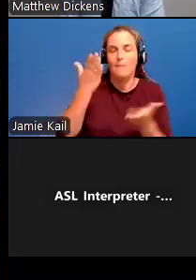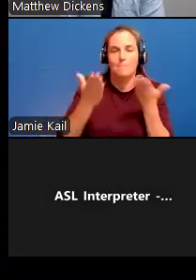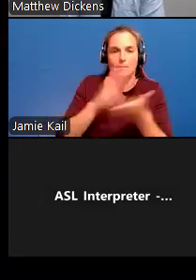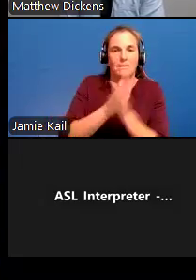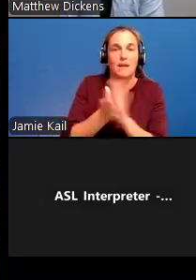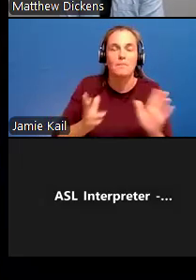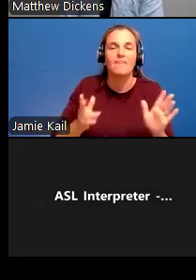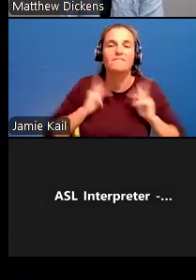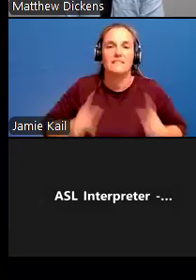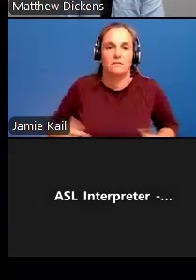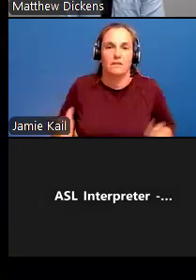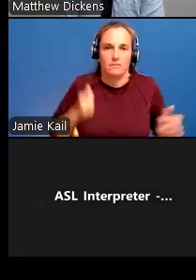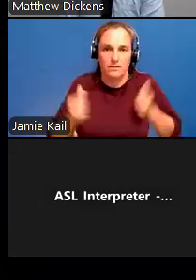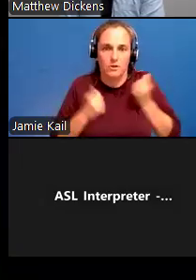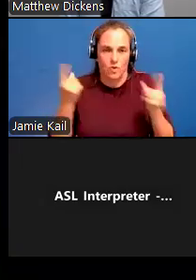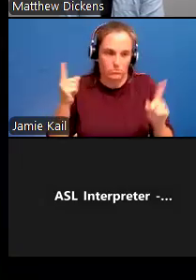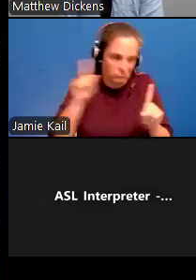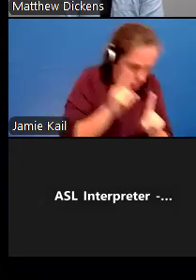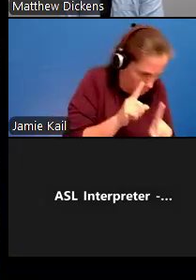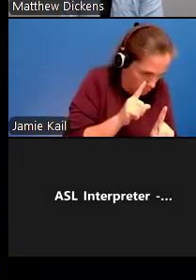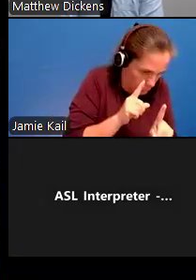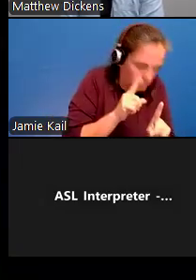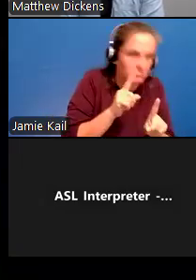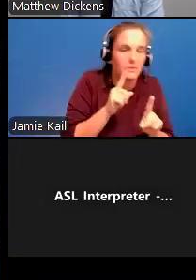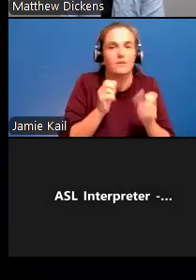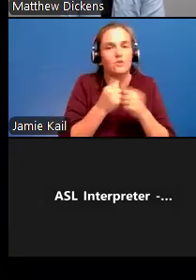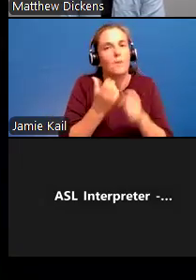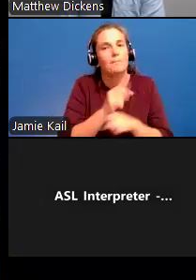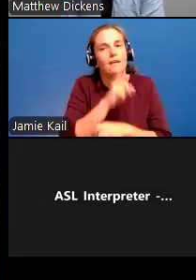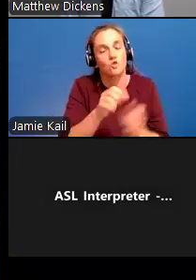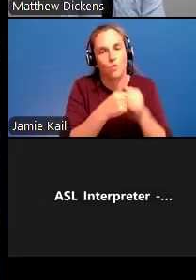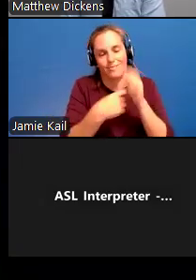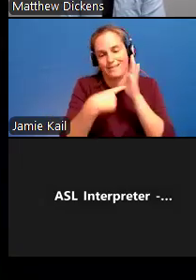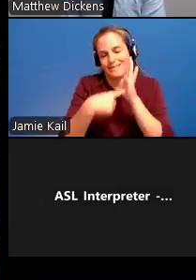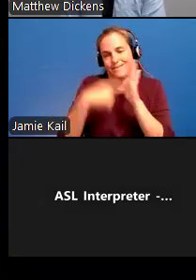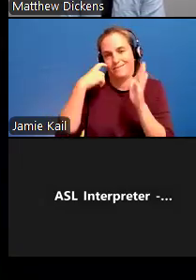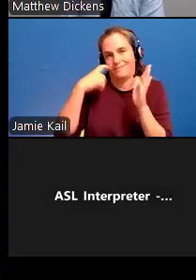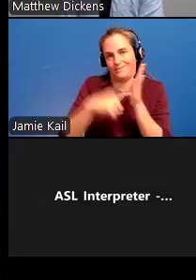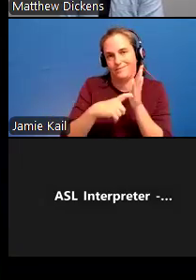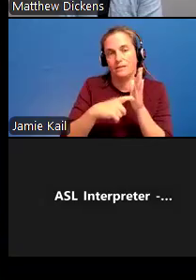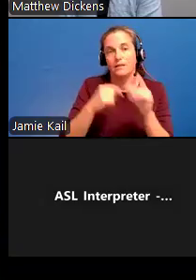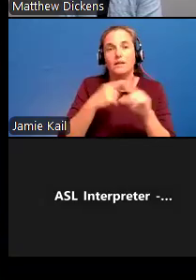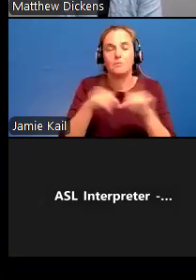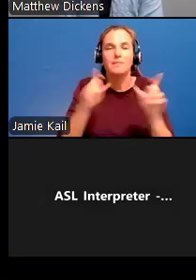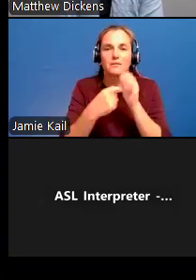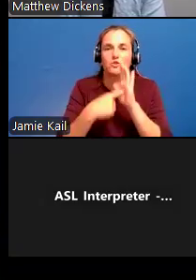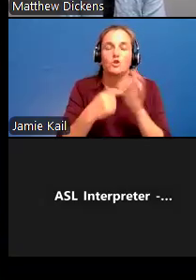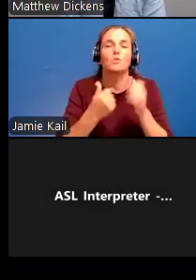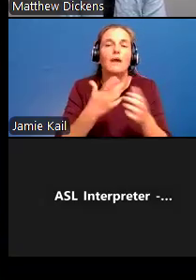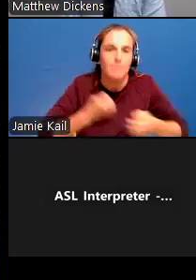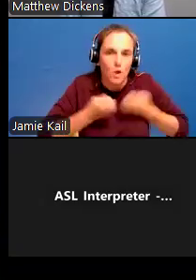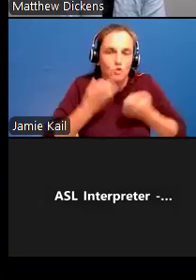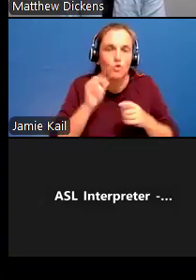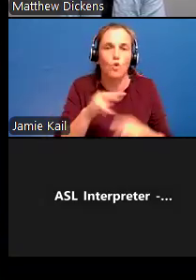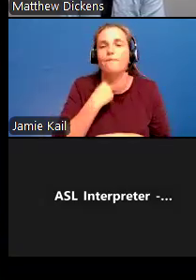them. So make sure that those signs are paid attention to, because it could indicate emotional or verbal abuse is